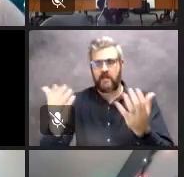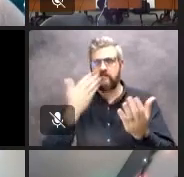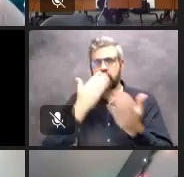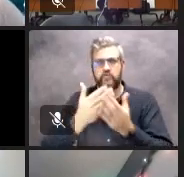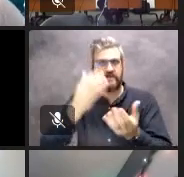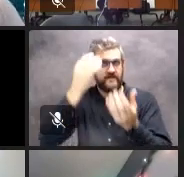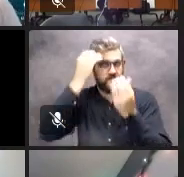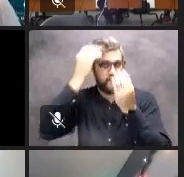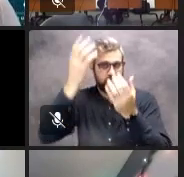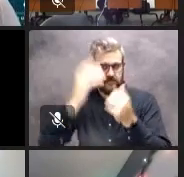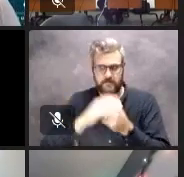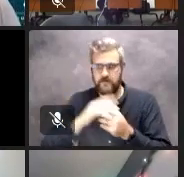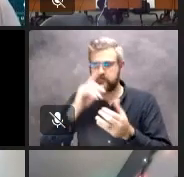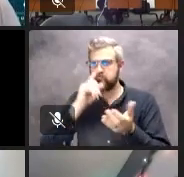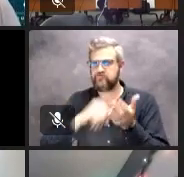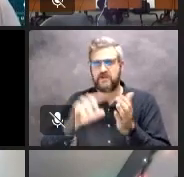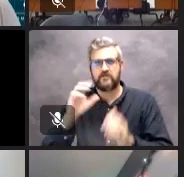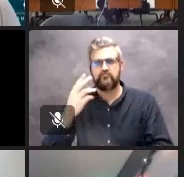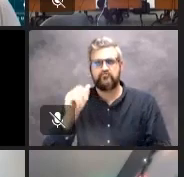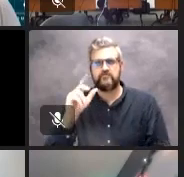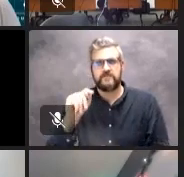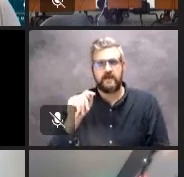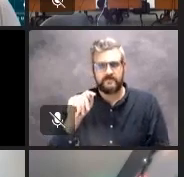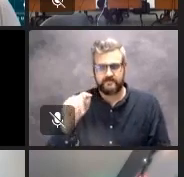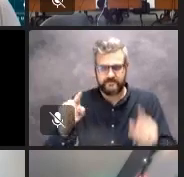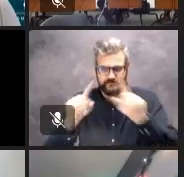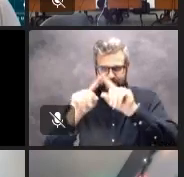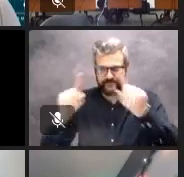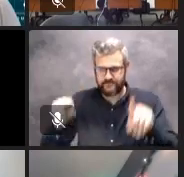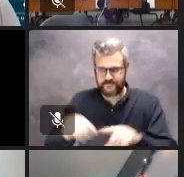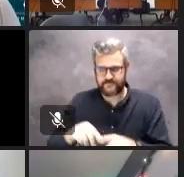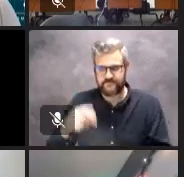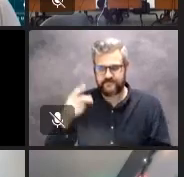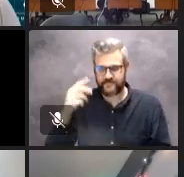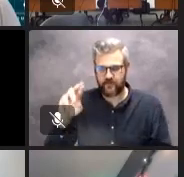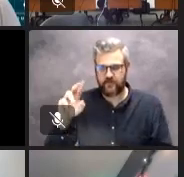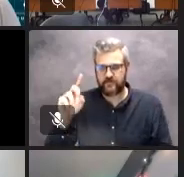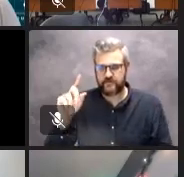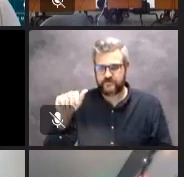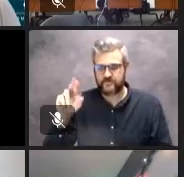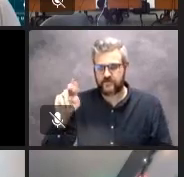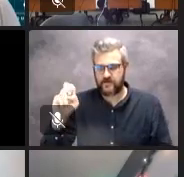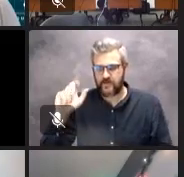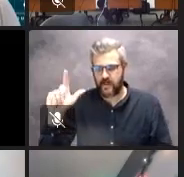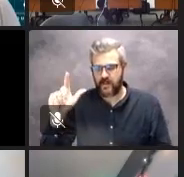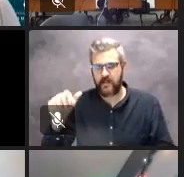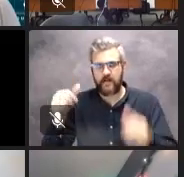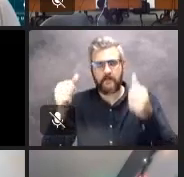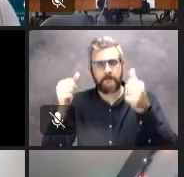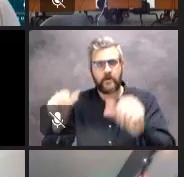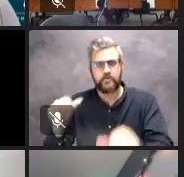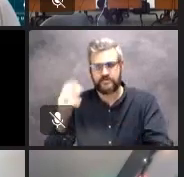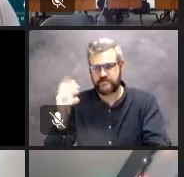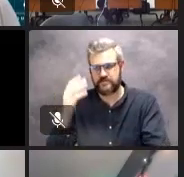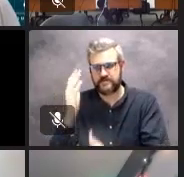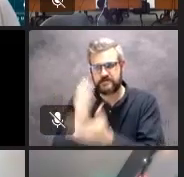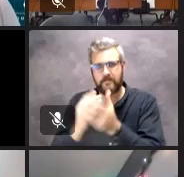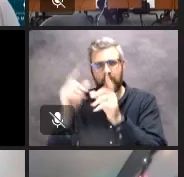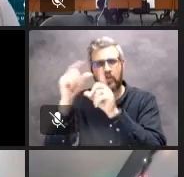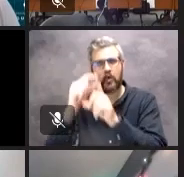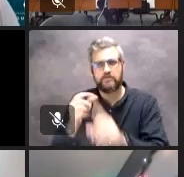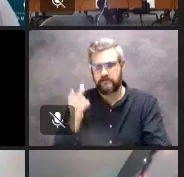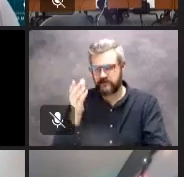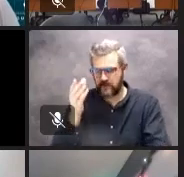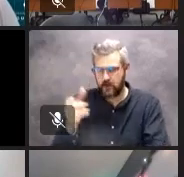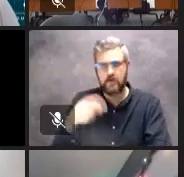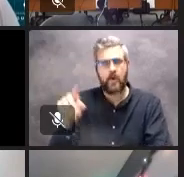check the chat box because Dr. Darnell posted some words in there, so I